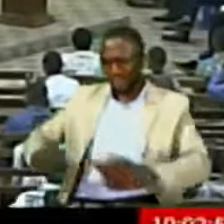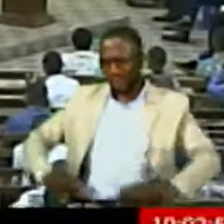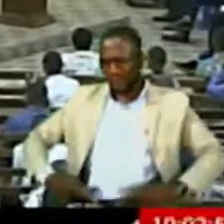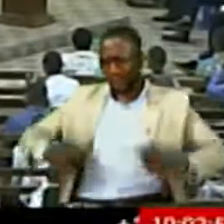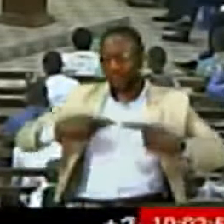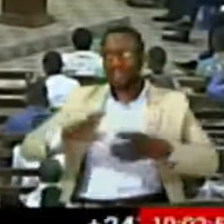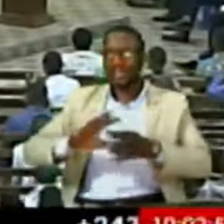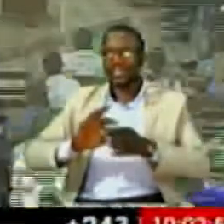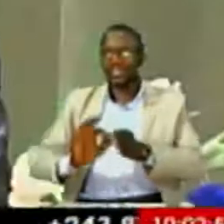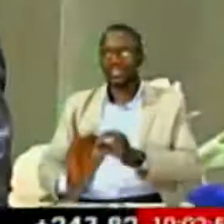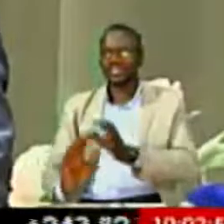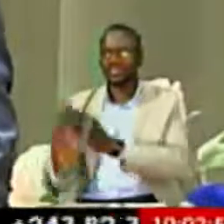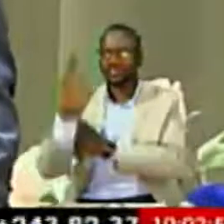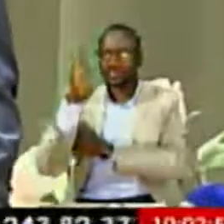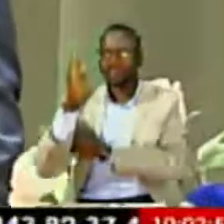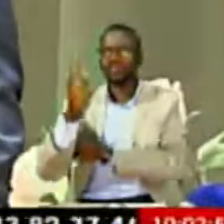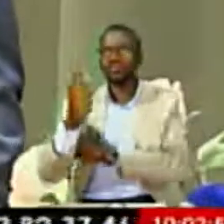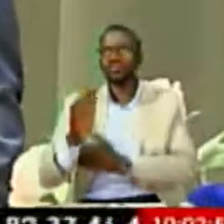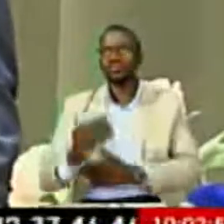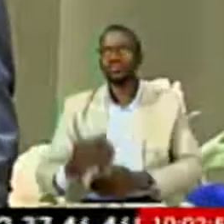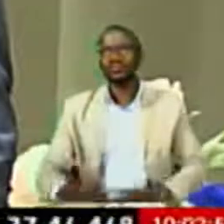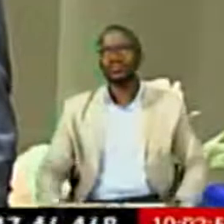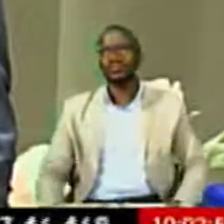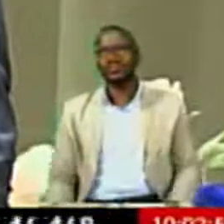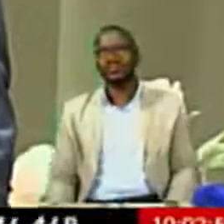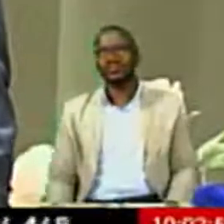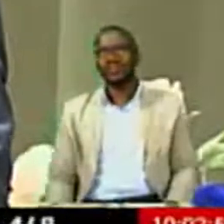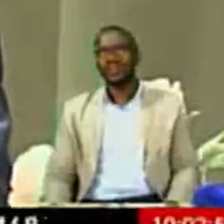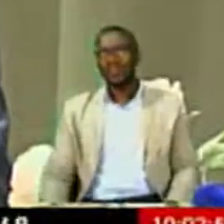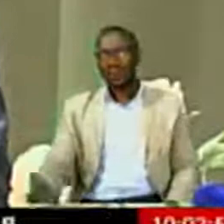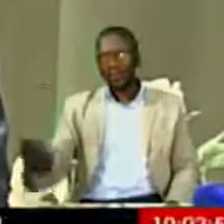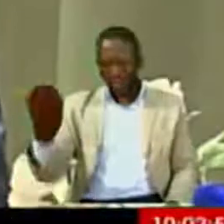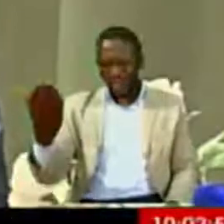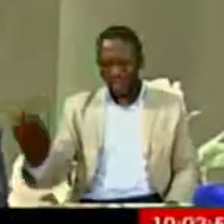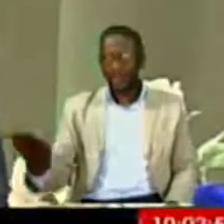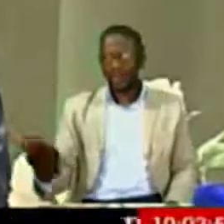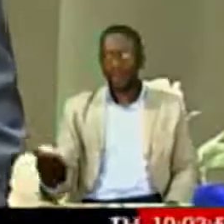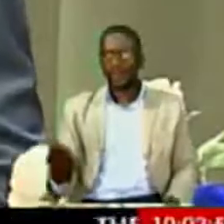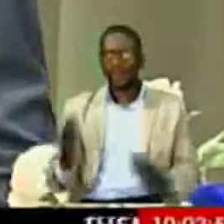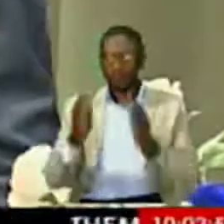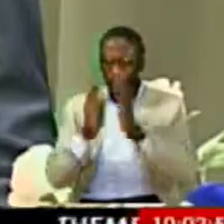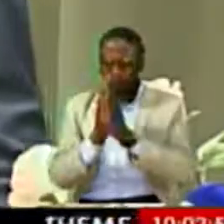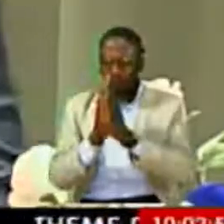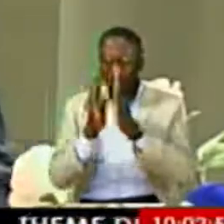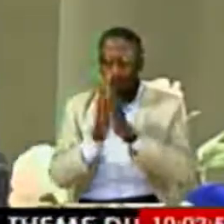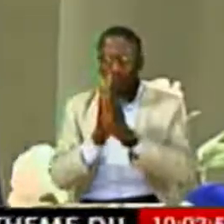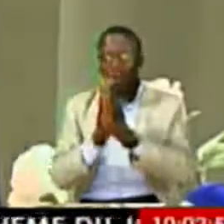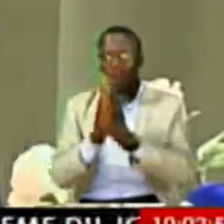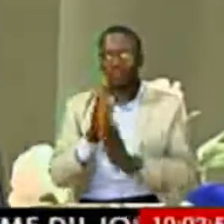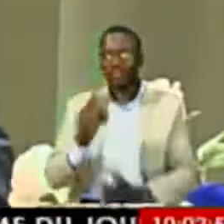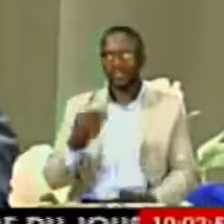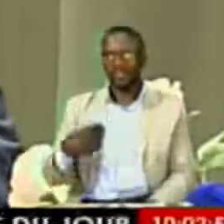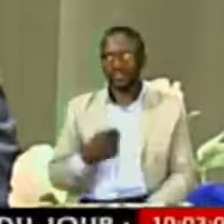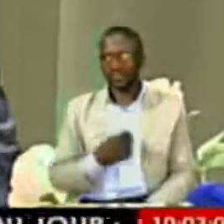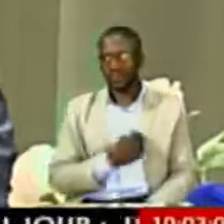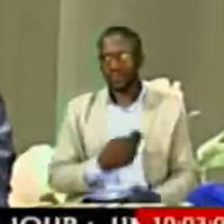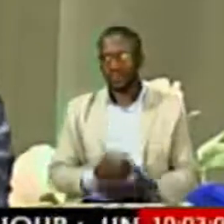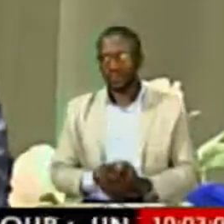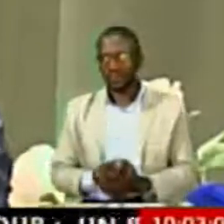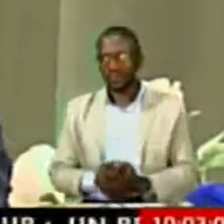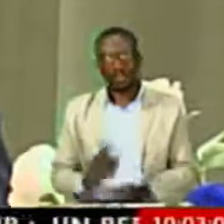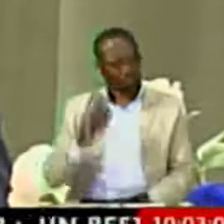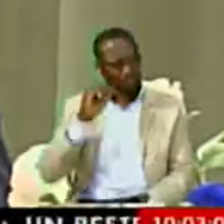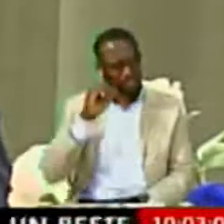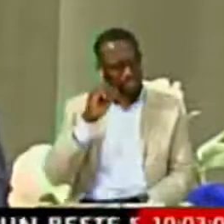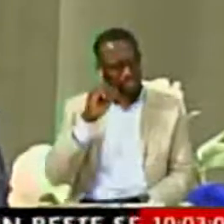divine. To the right hand of divine majesty. Là, il est en train d'intercéder pour nous. And there, he is making intercessions for us. Écoutez,